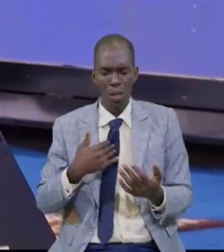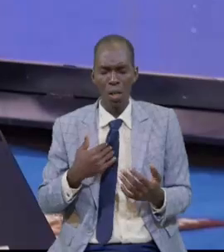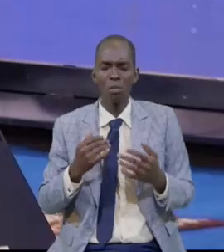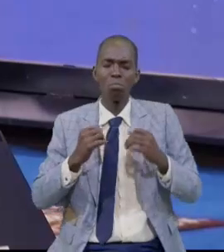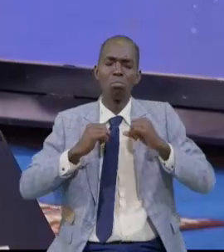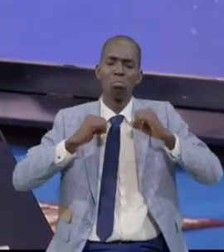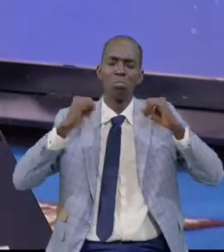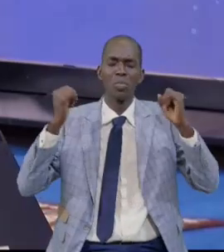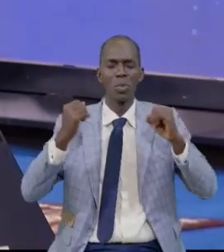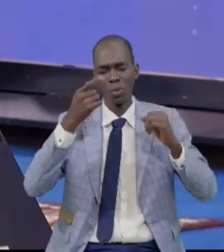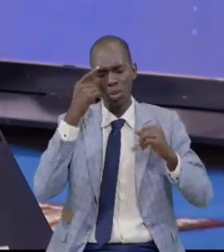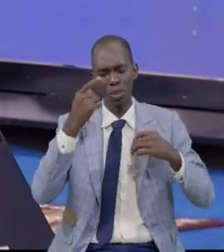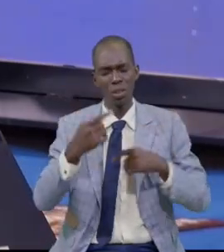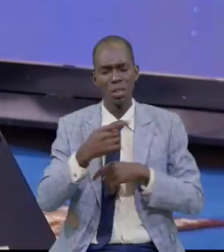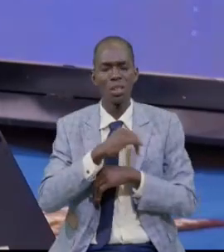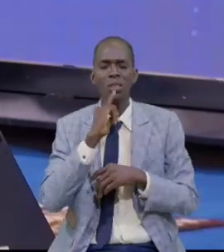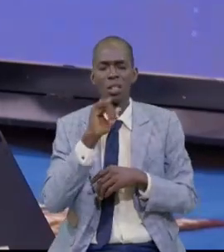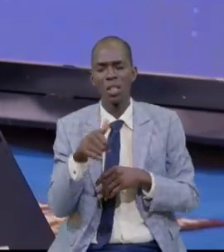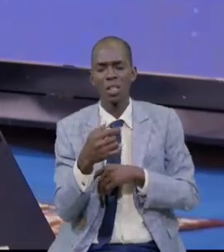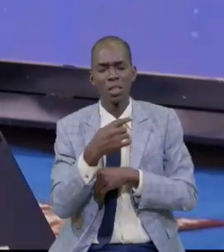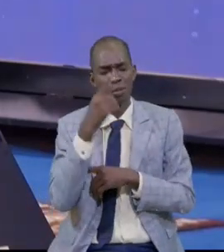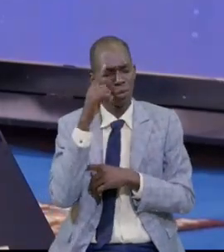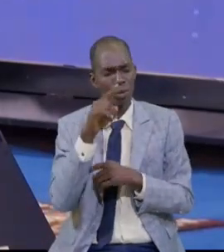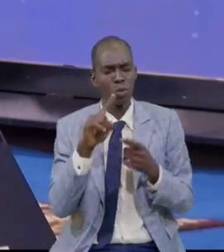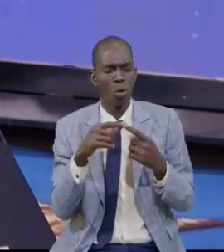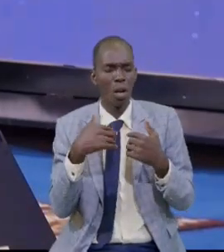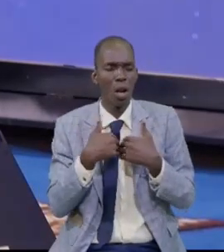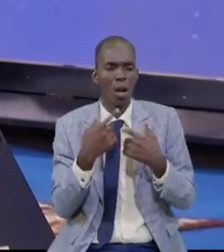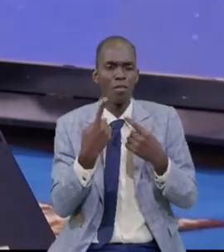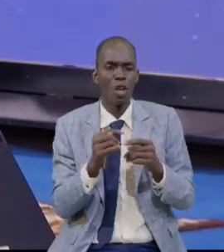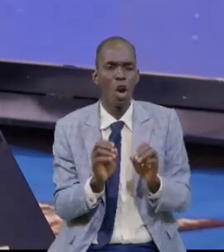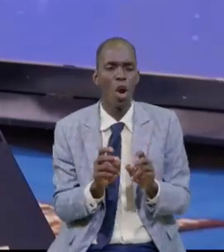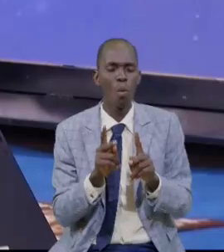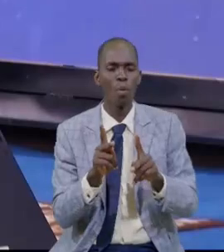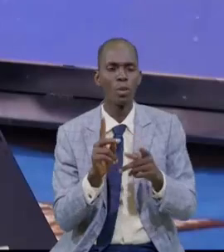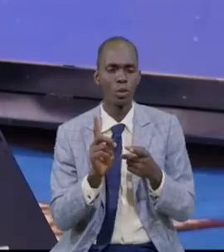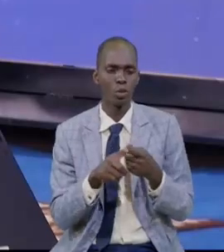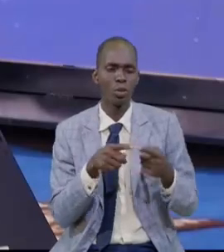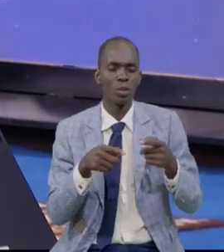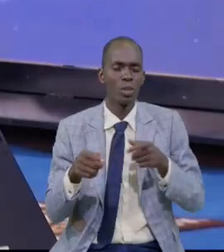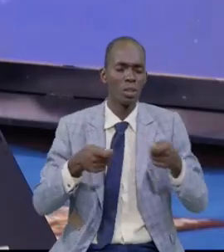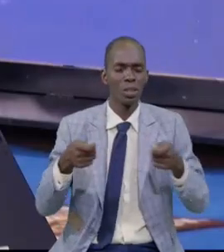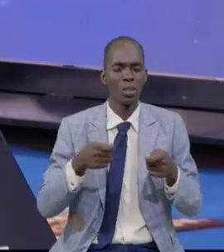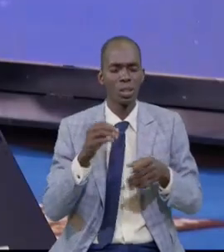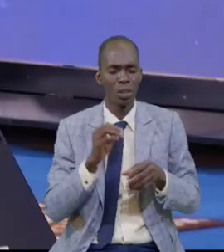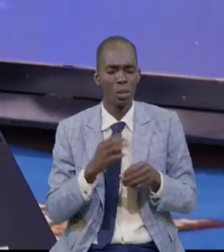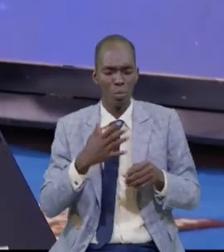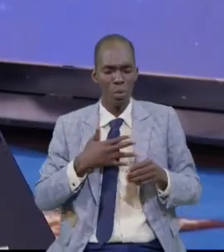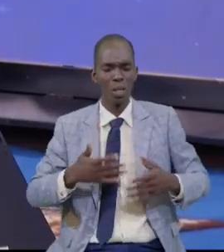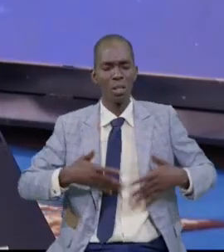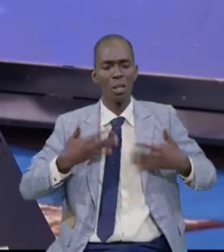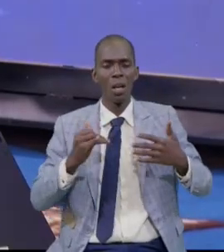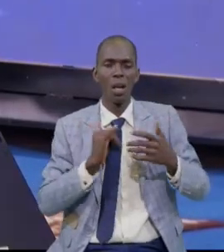to have the opportunity to reign in my life. I go to the office, evil